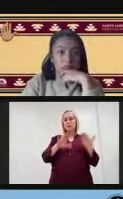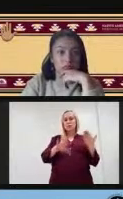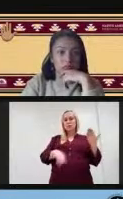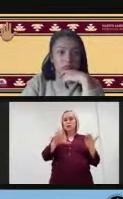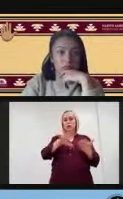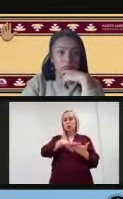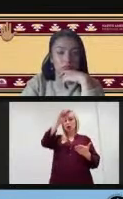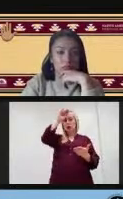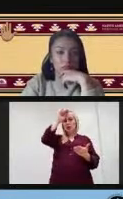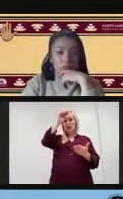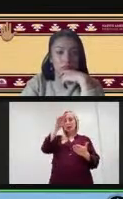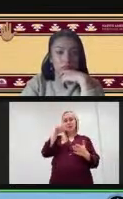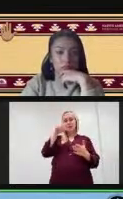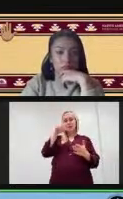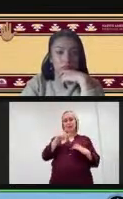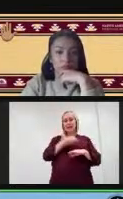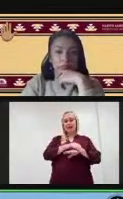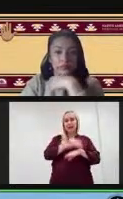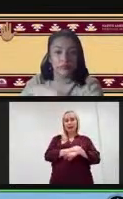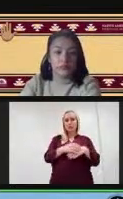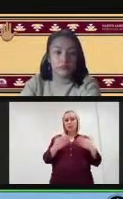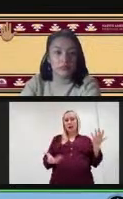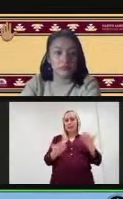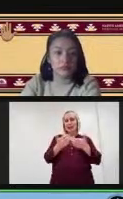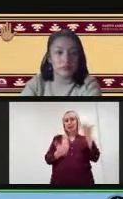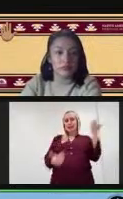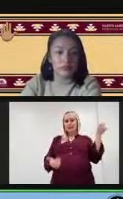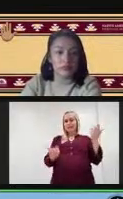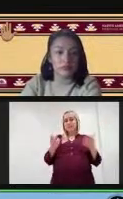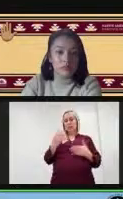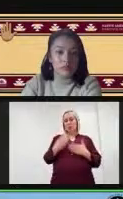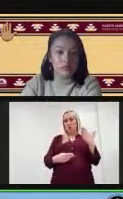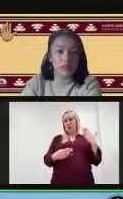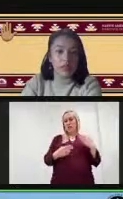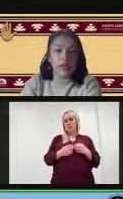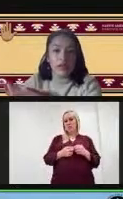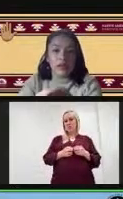as a separate bullet. Mm-hmm. Might be a way to address both.